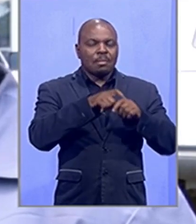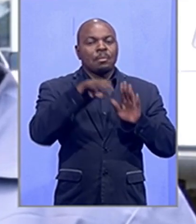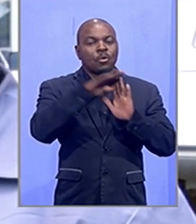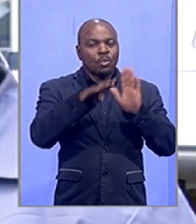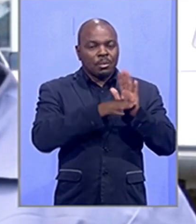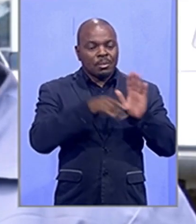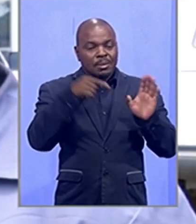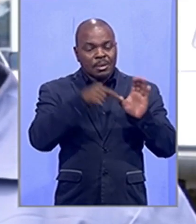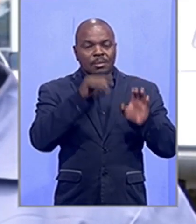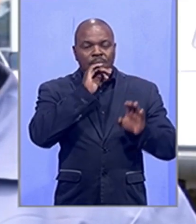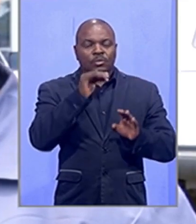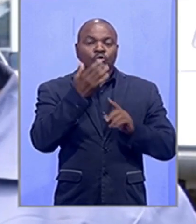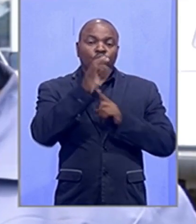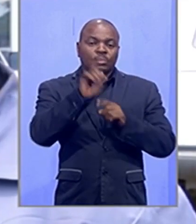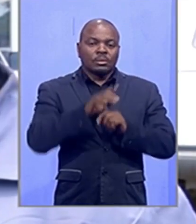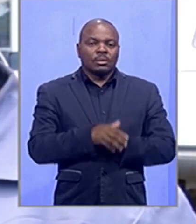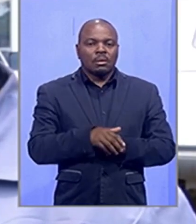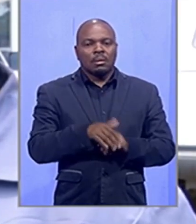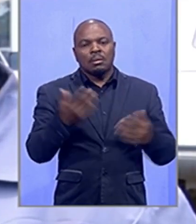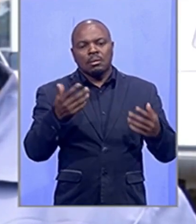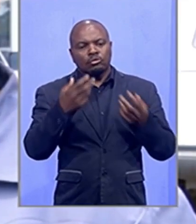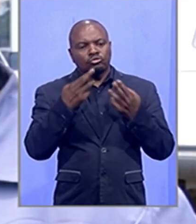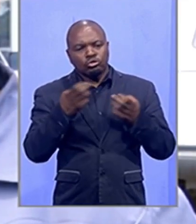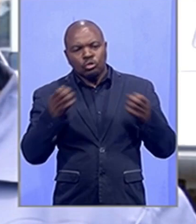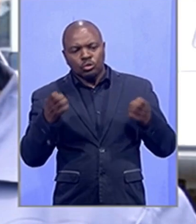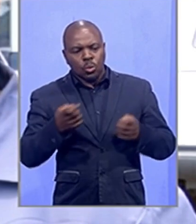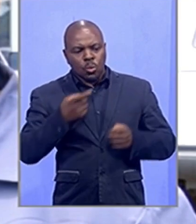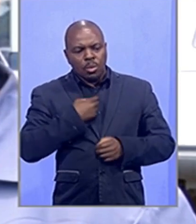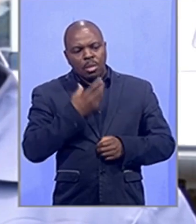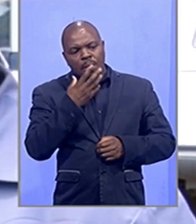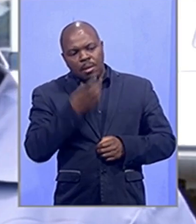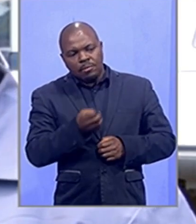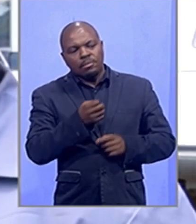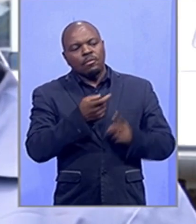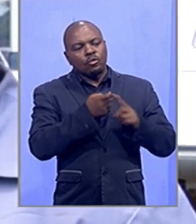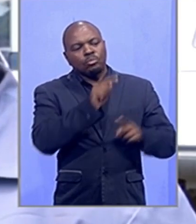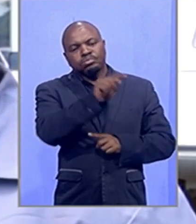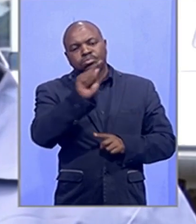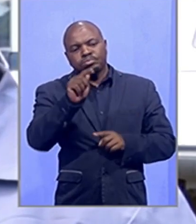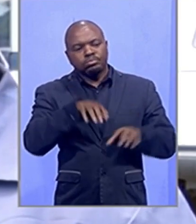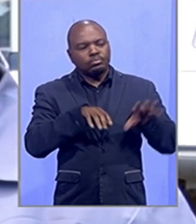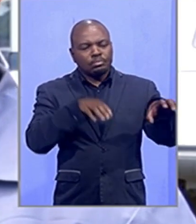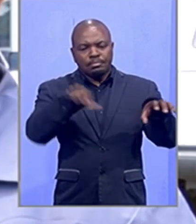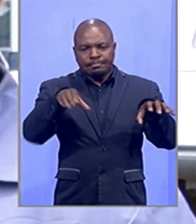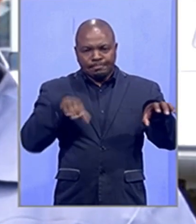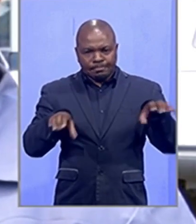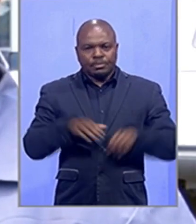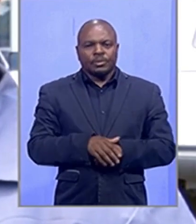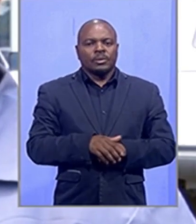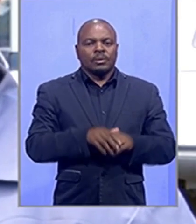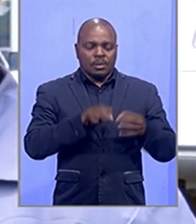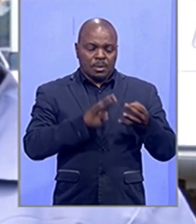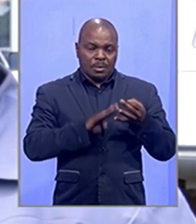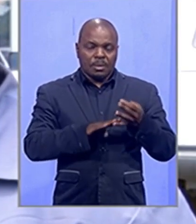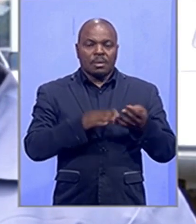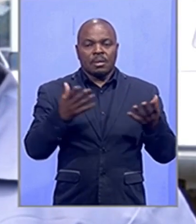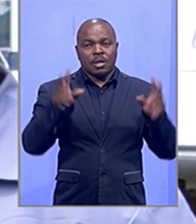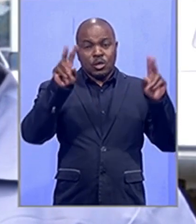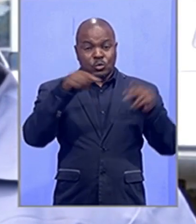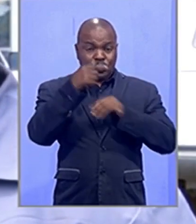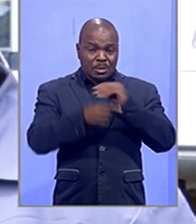indicate in terms of the magnitude of resources that we are going to deploy in various areas. Of course, yes, the